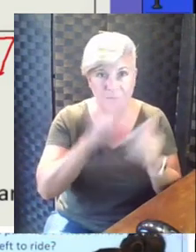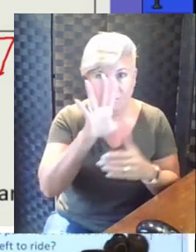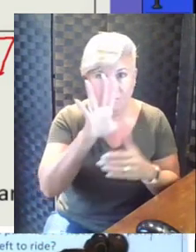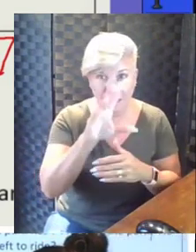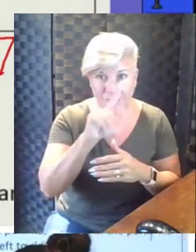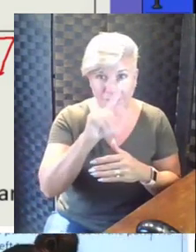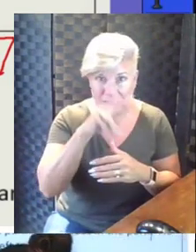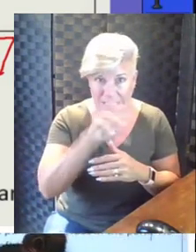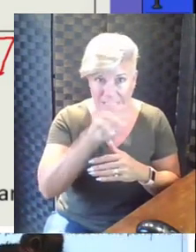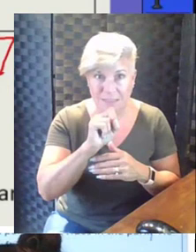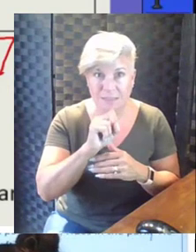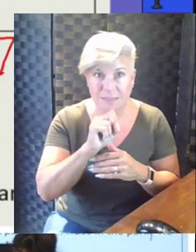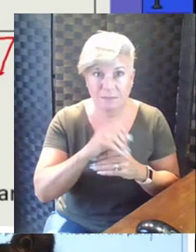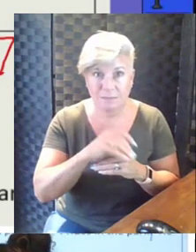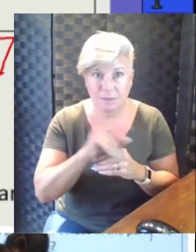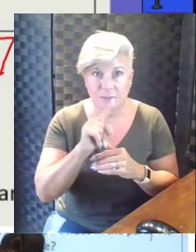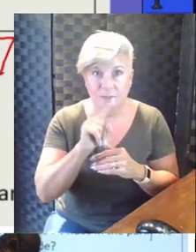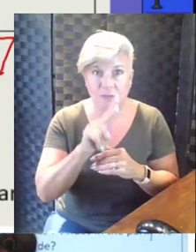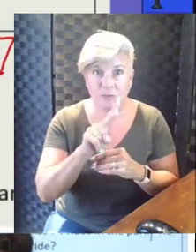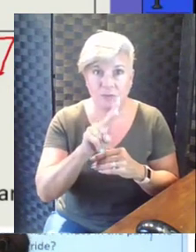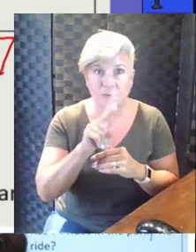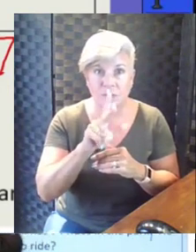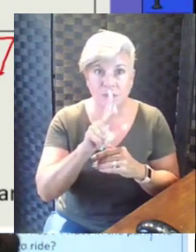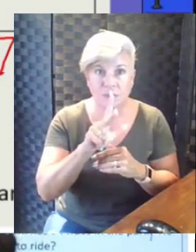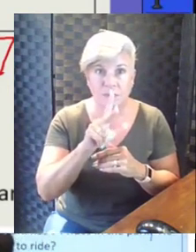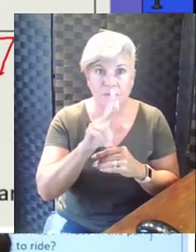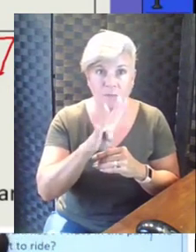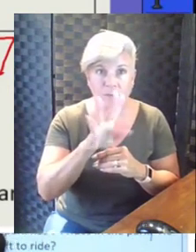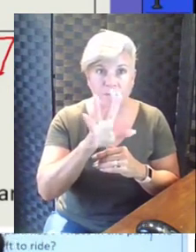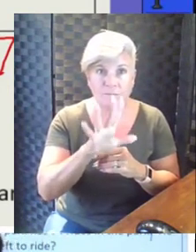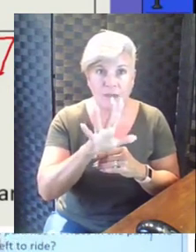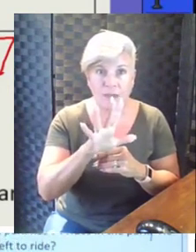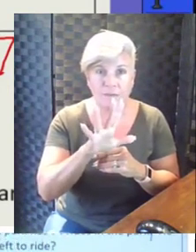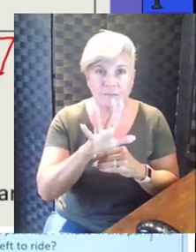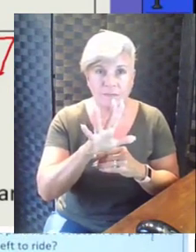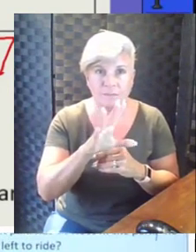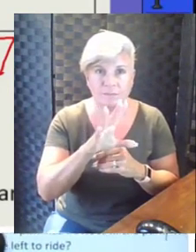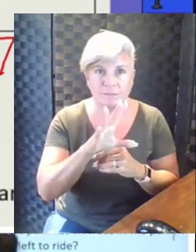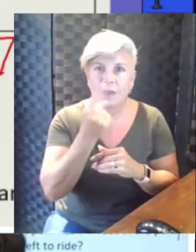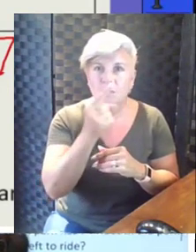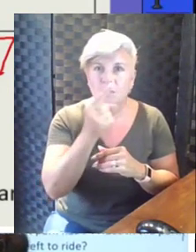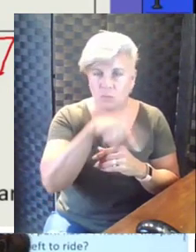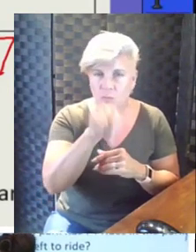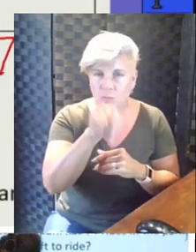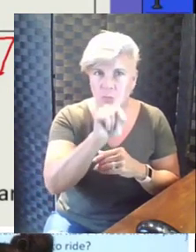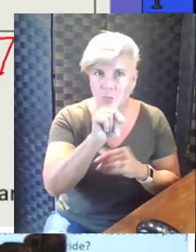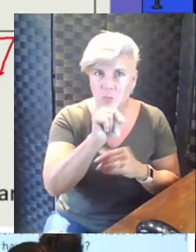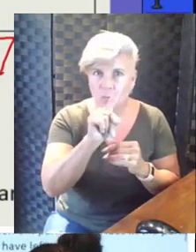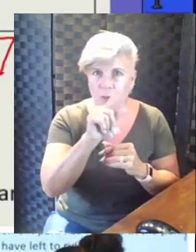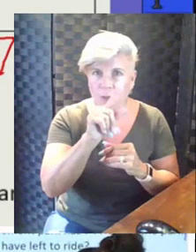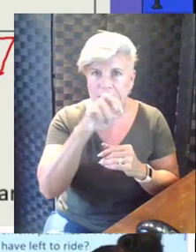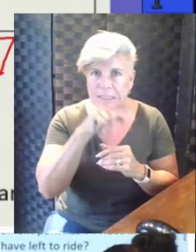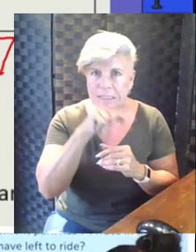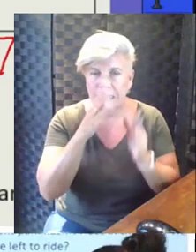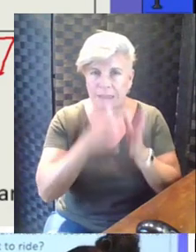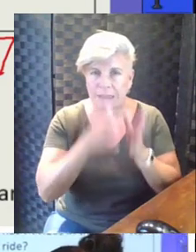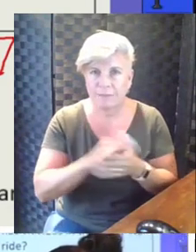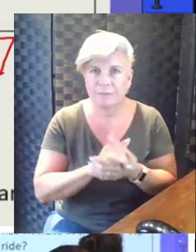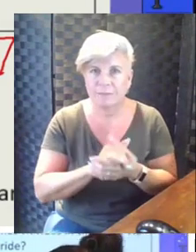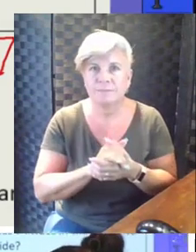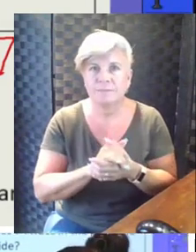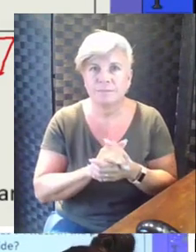5 10s. 1, 2, 3, 4, 5 leaves us with